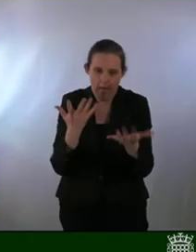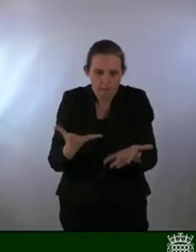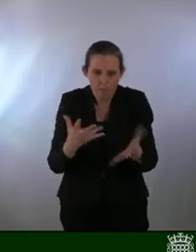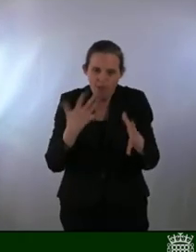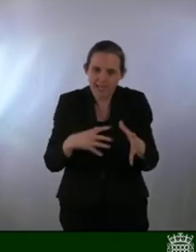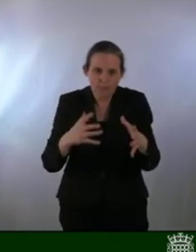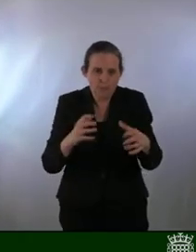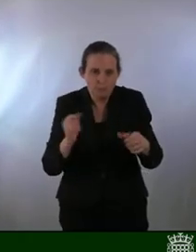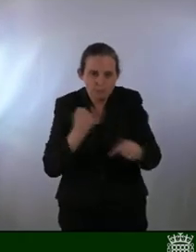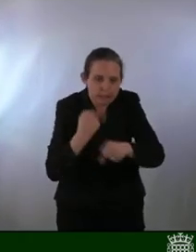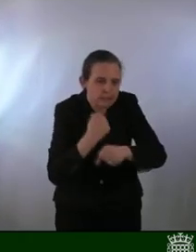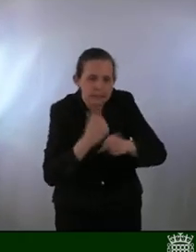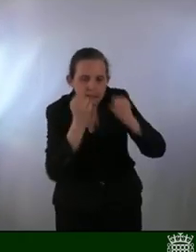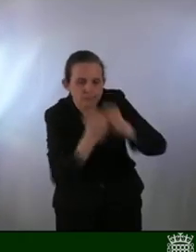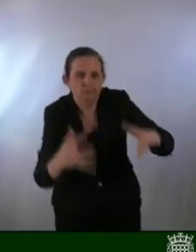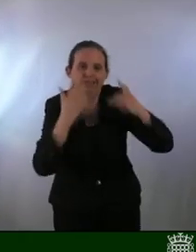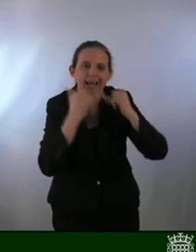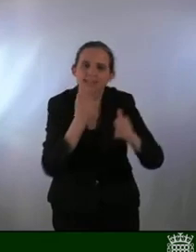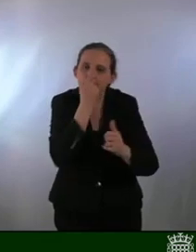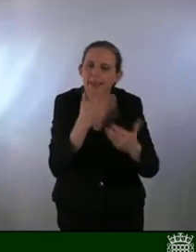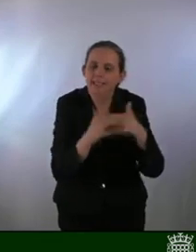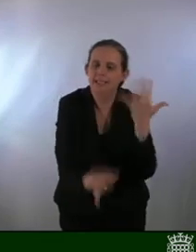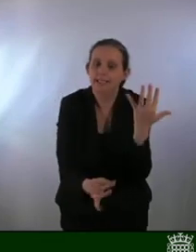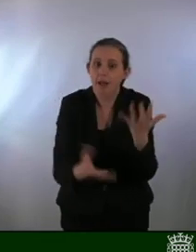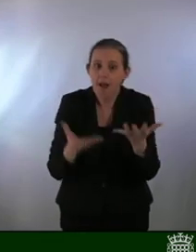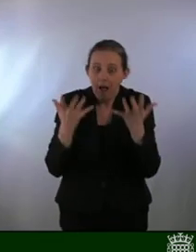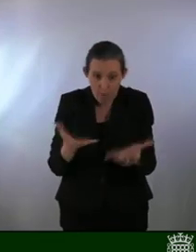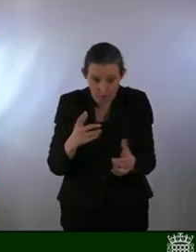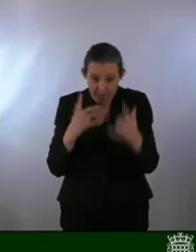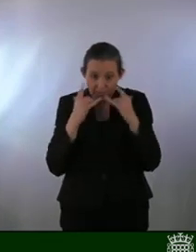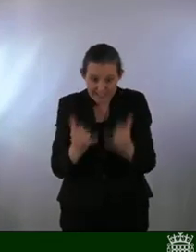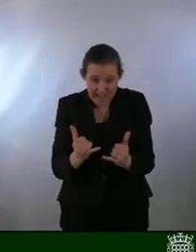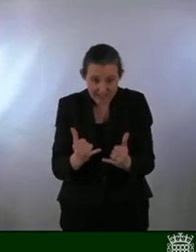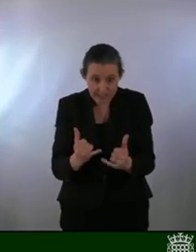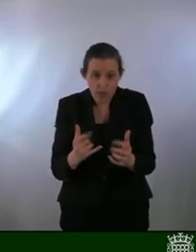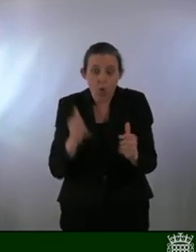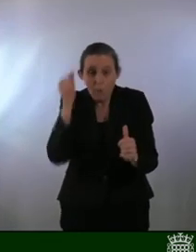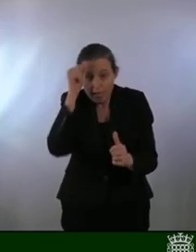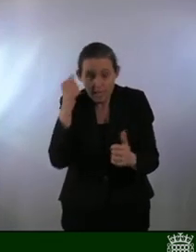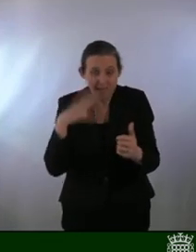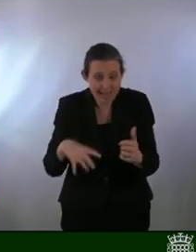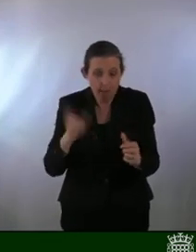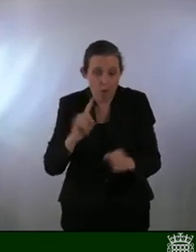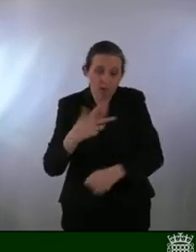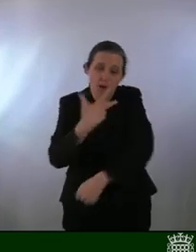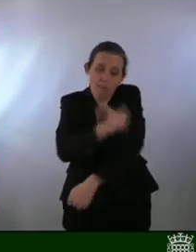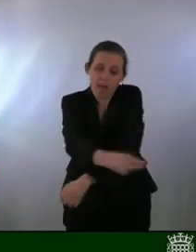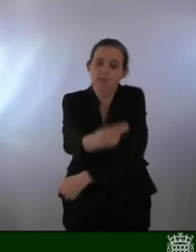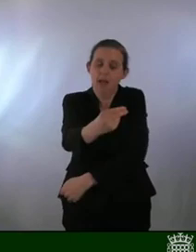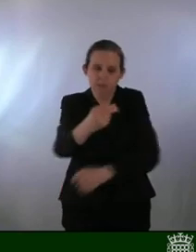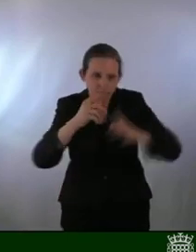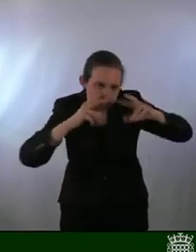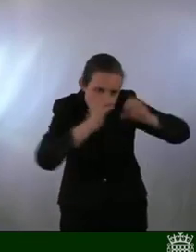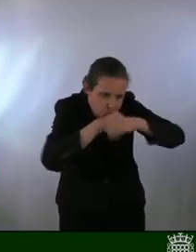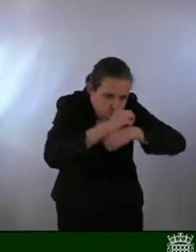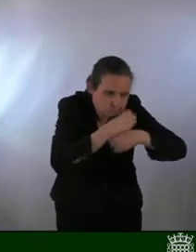capability when the tests that we need, which are the blood tests to know who has had coronavirus,